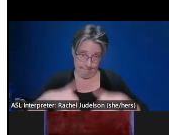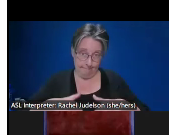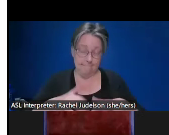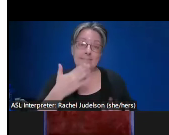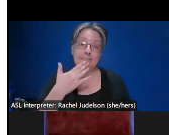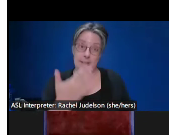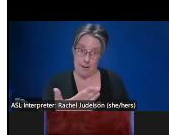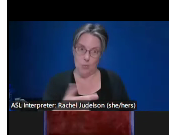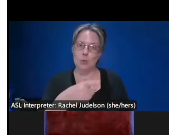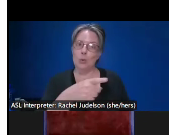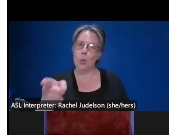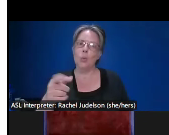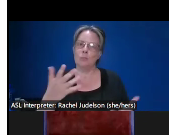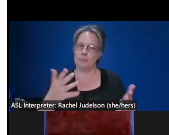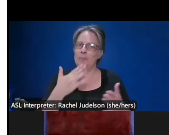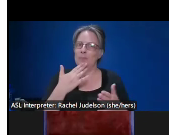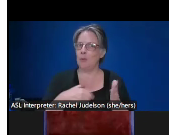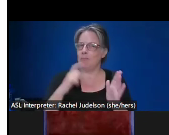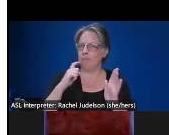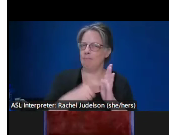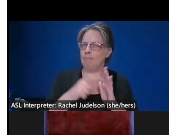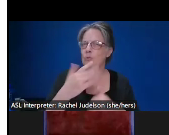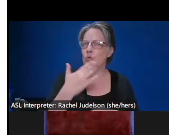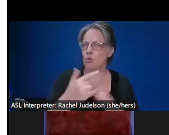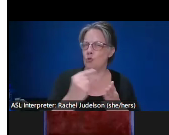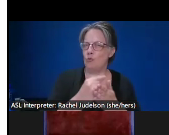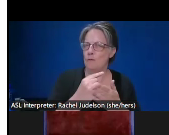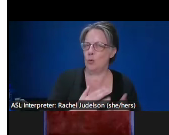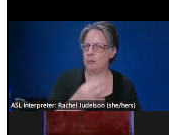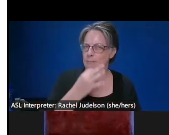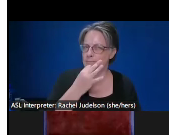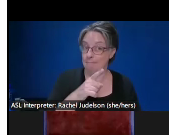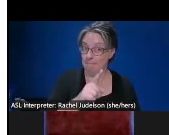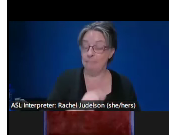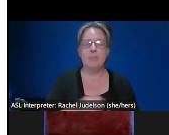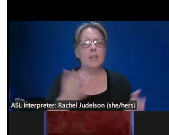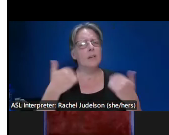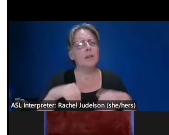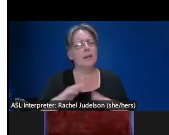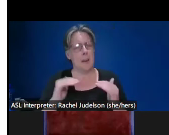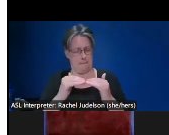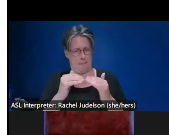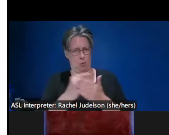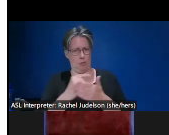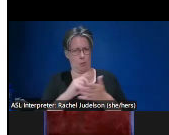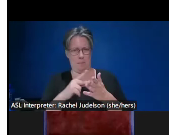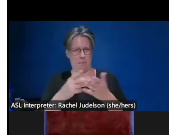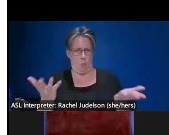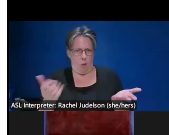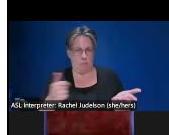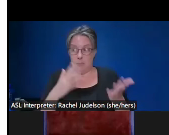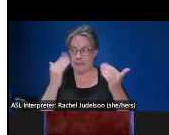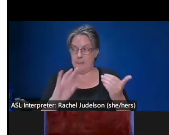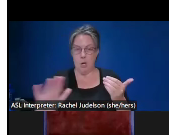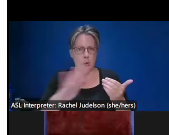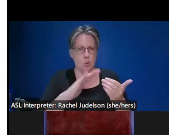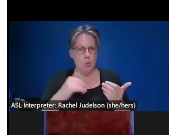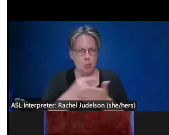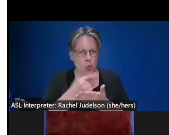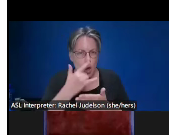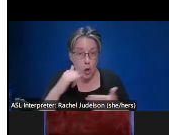as good reviewers here. First of all, what is peer review? What do we expect peer review to be? It's the evaluation